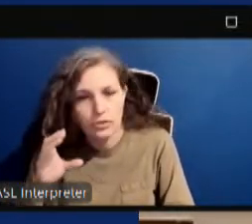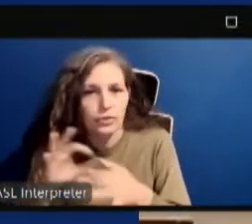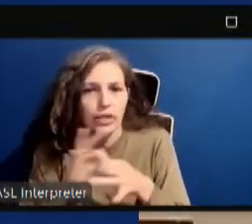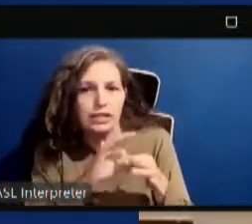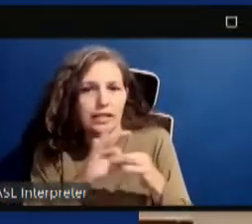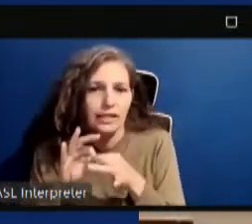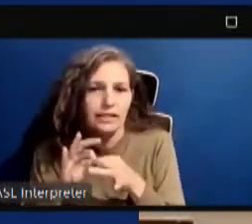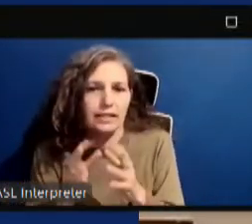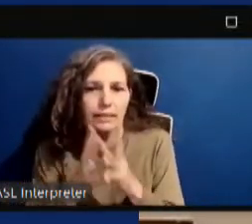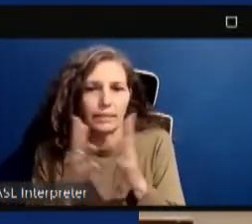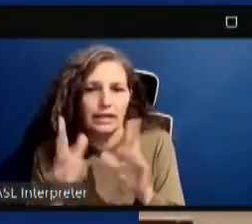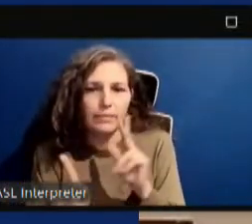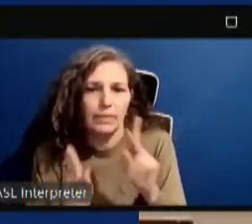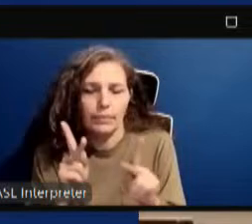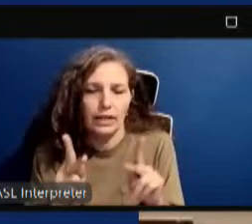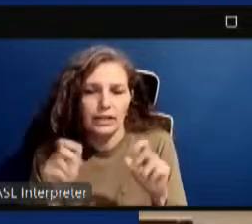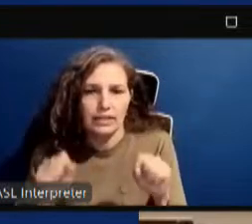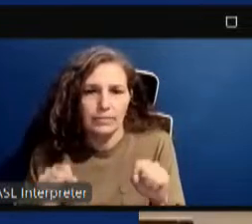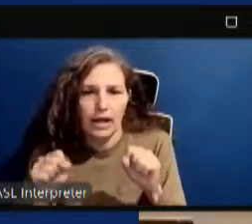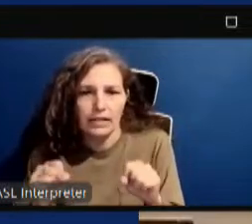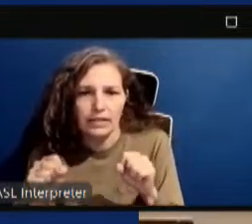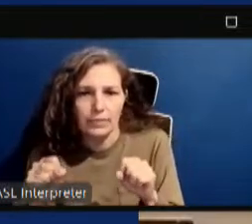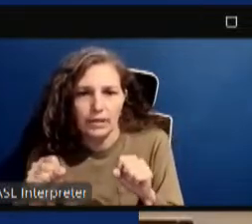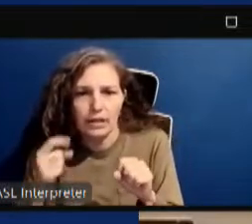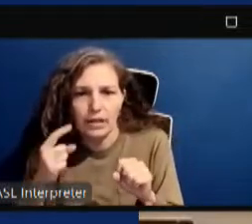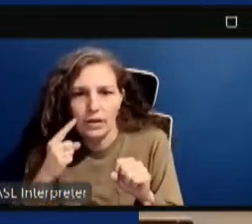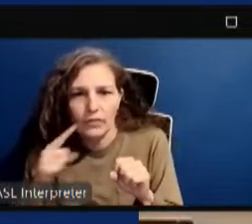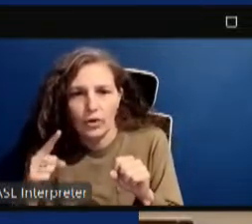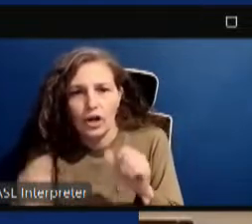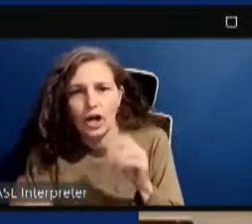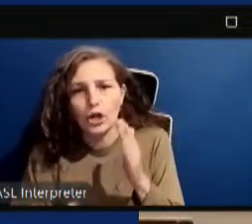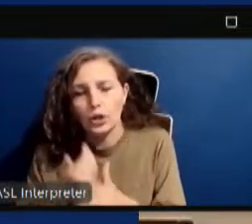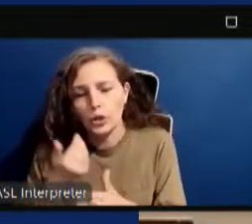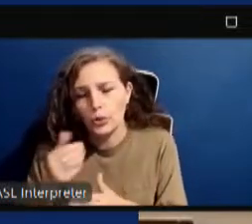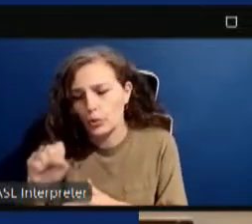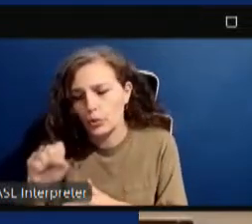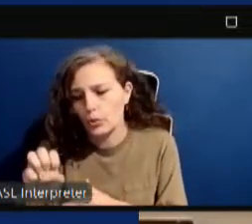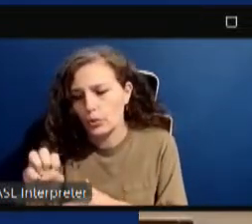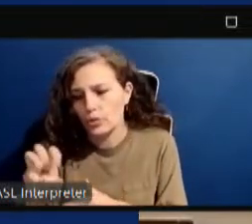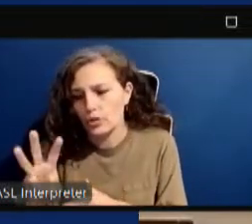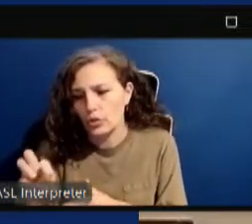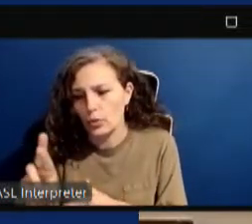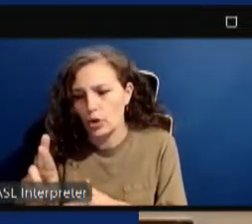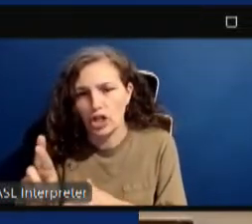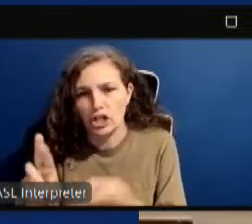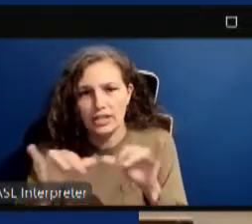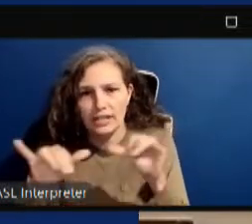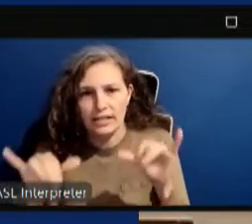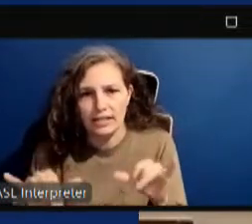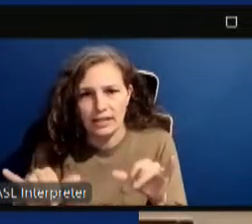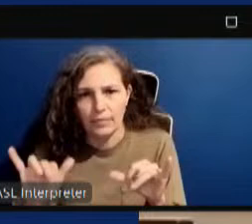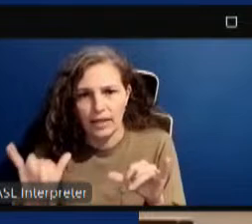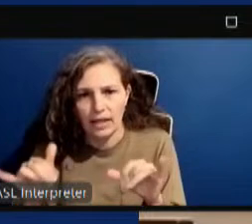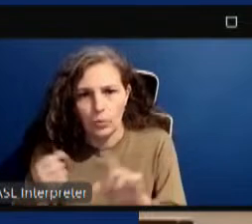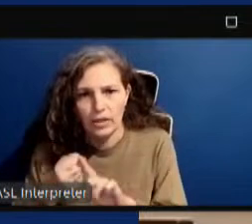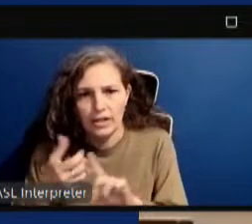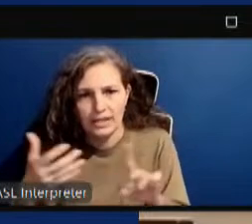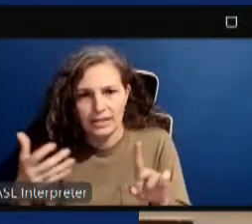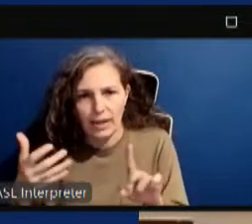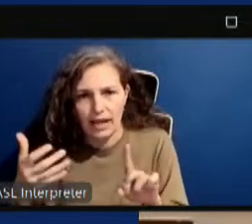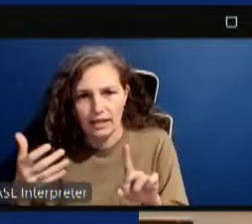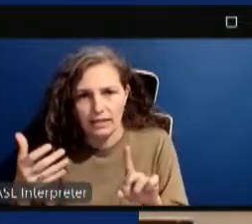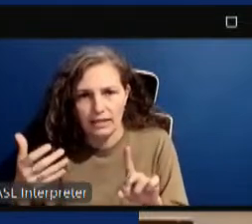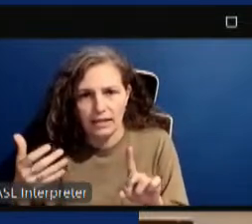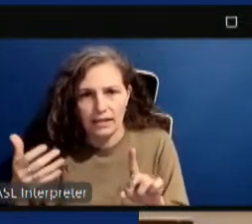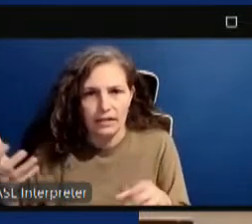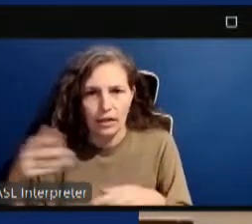to a new sewer system that they would expand as part of the rebuilding within the community.